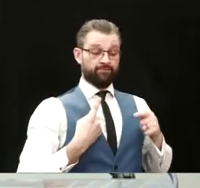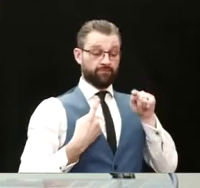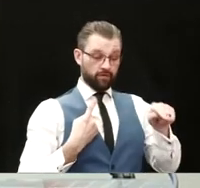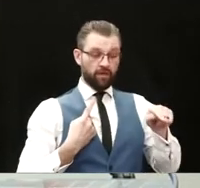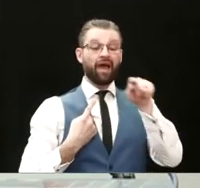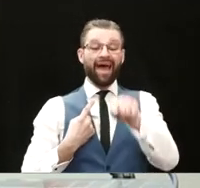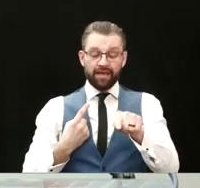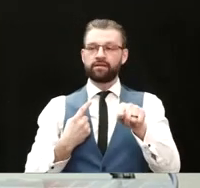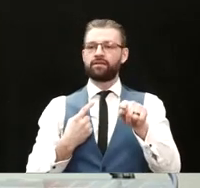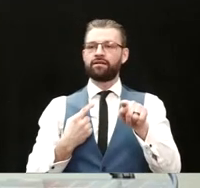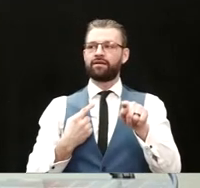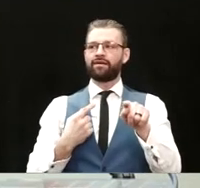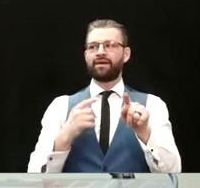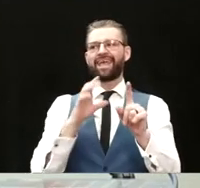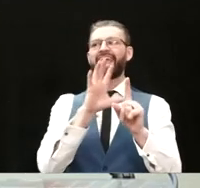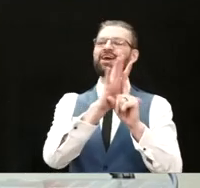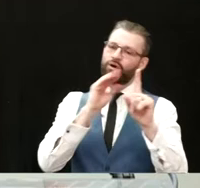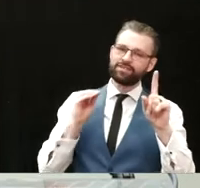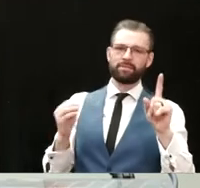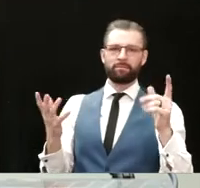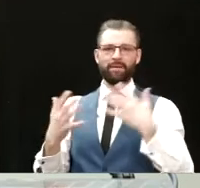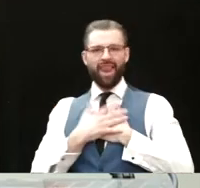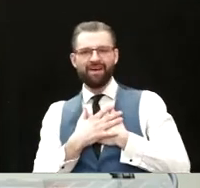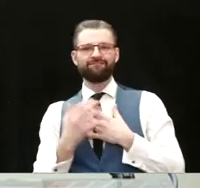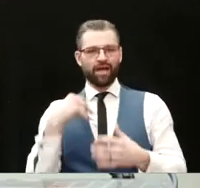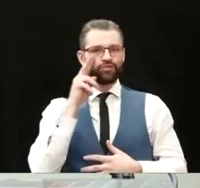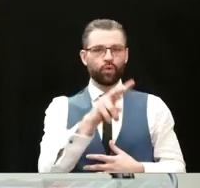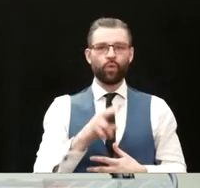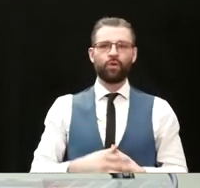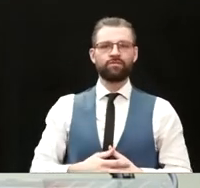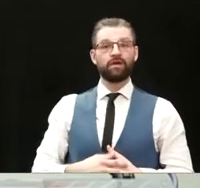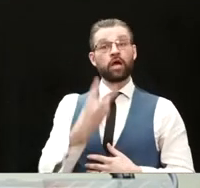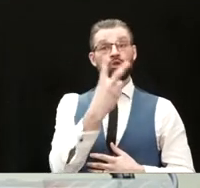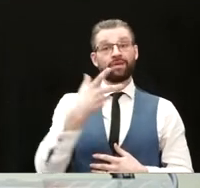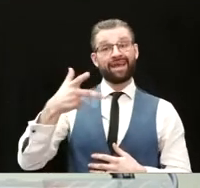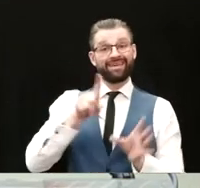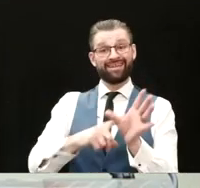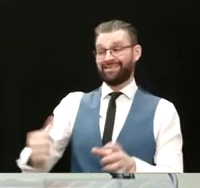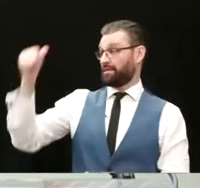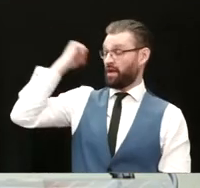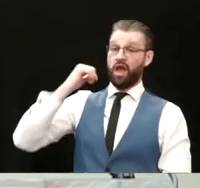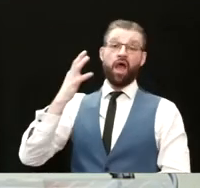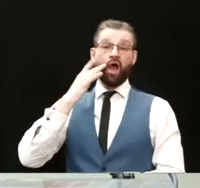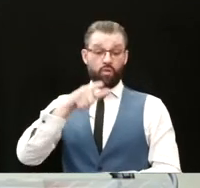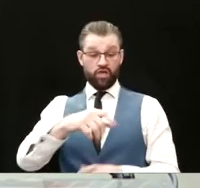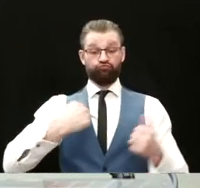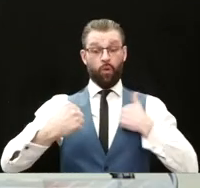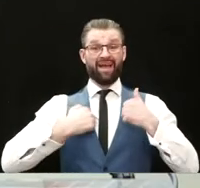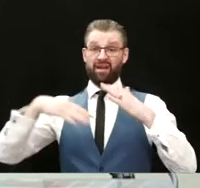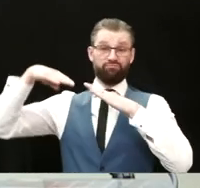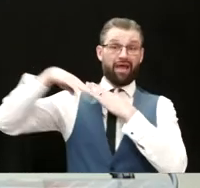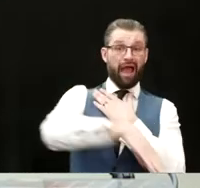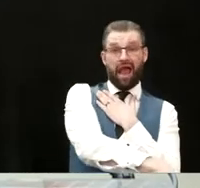of heroism and love. 28 years ago, when Rwanda descended into total